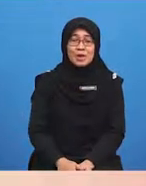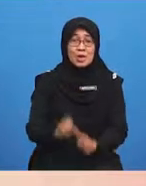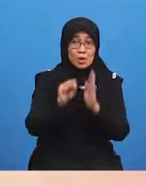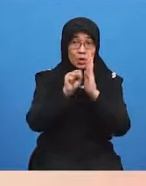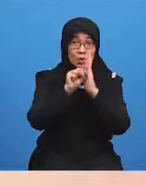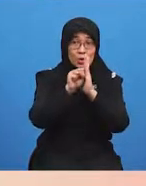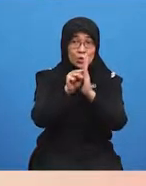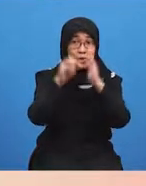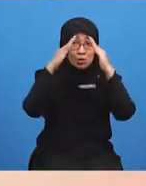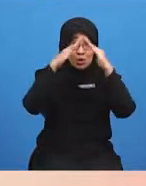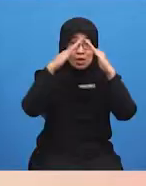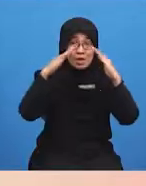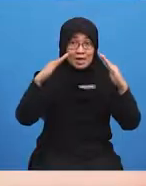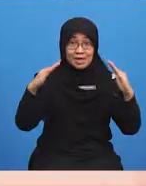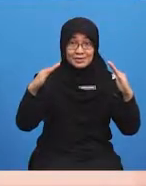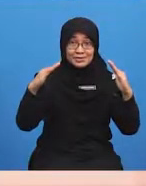have forgotten.